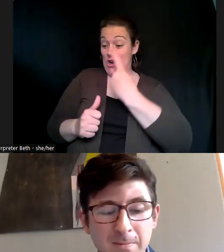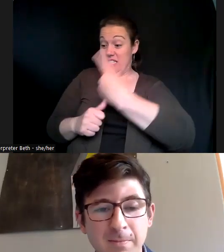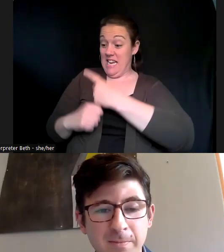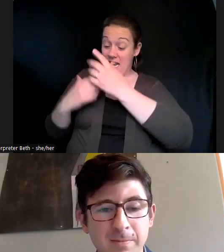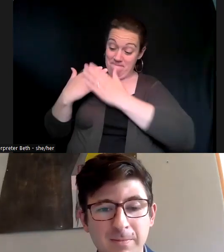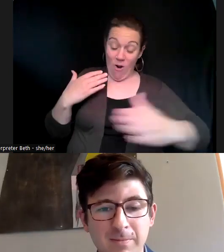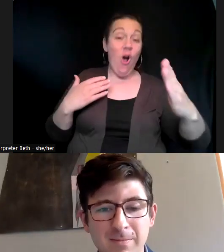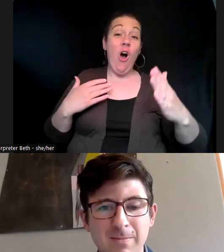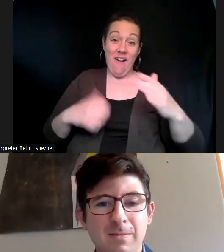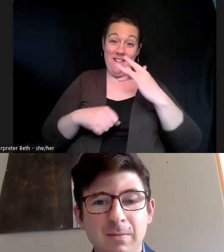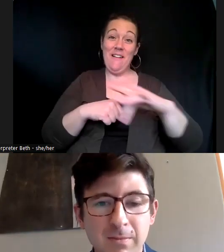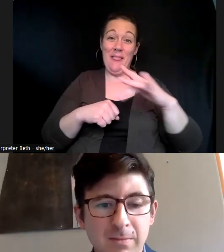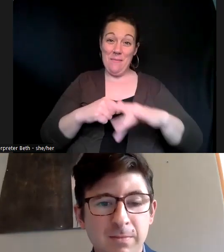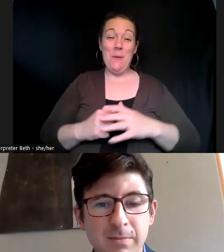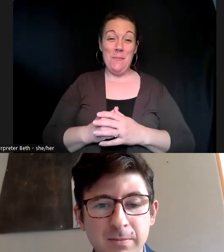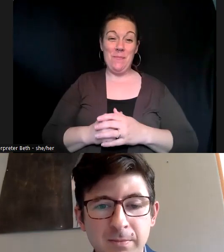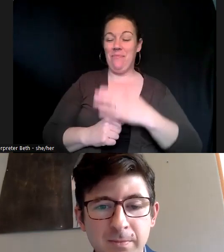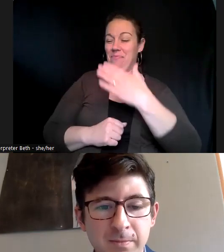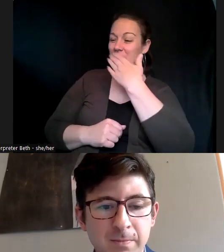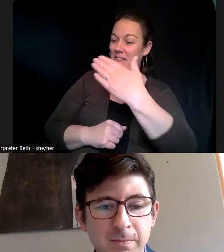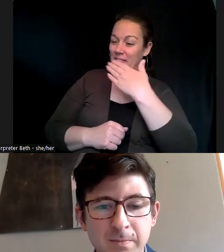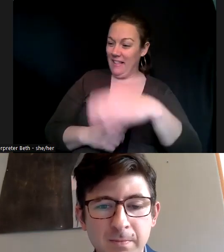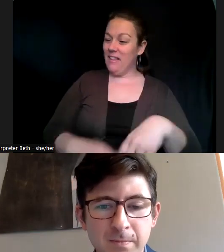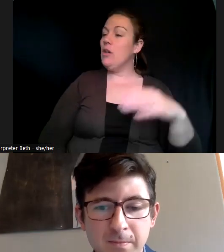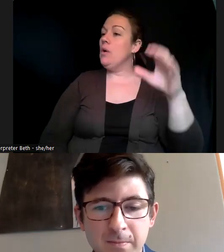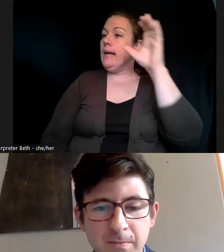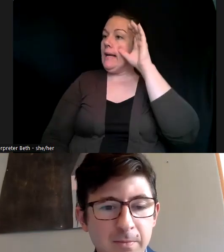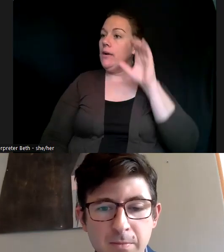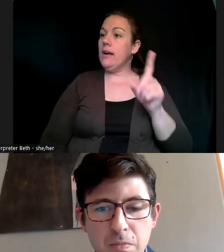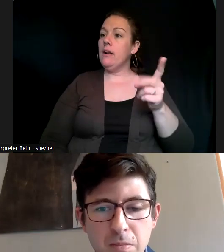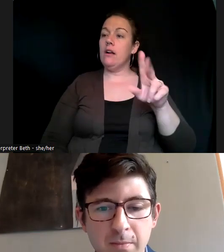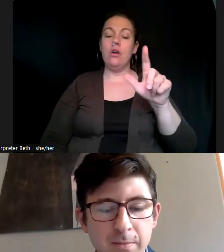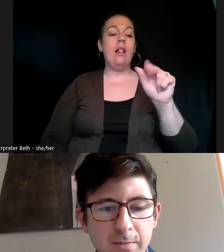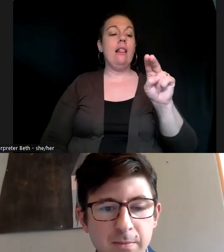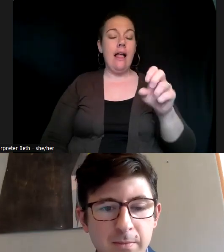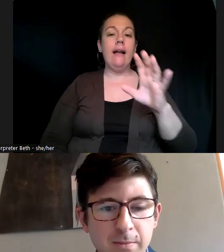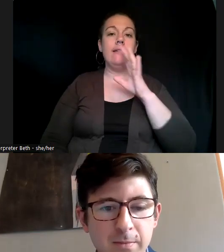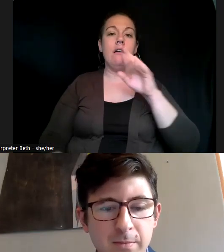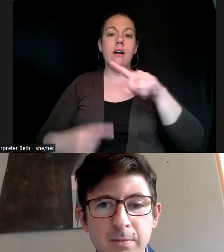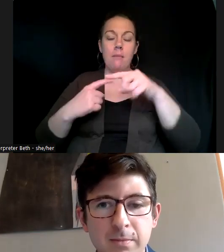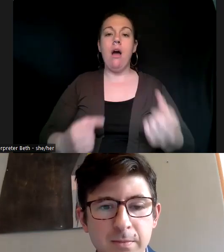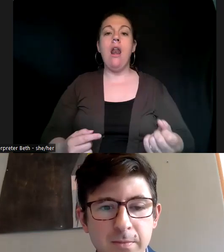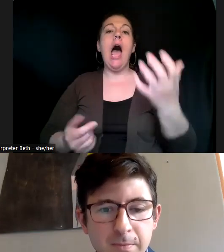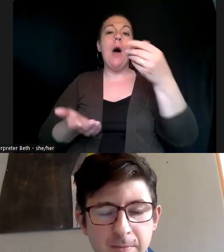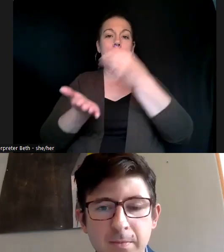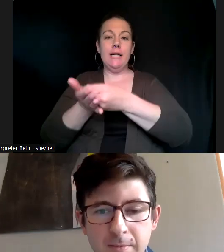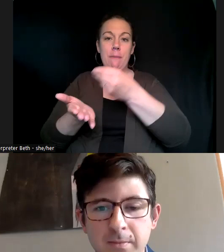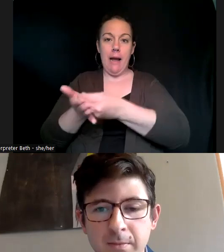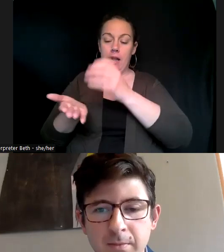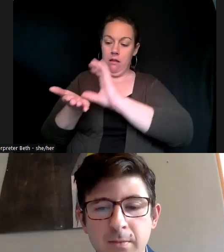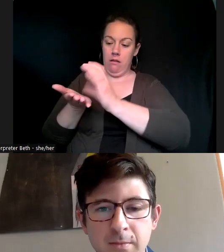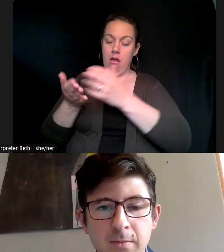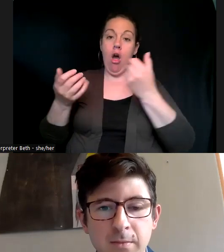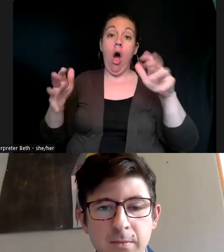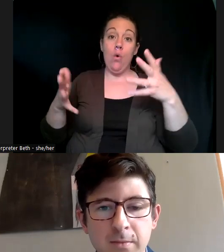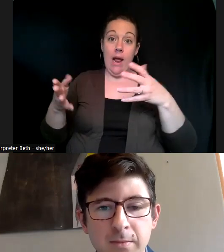you. So, in hearing Dr. Lane, he spoke about how much of the funds have already been spent and that